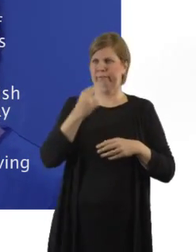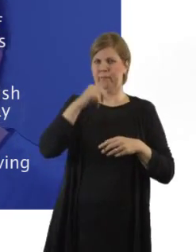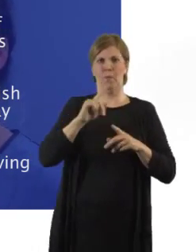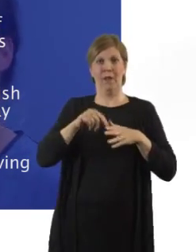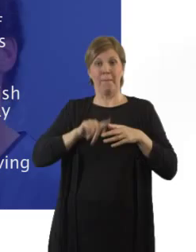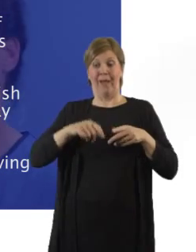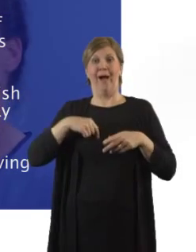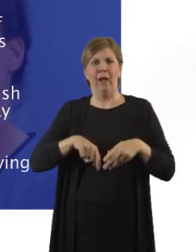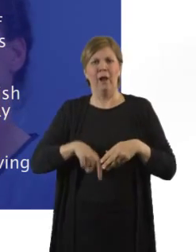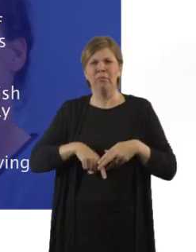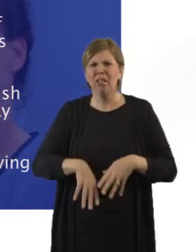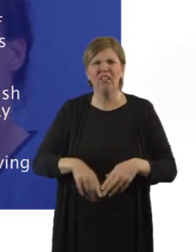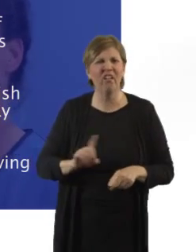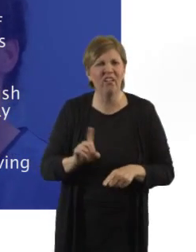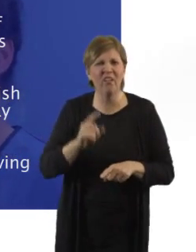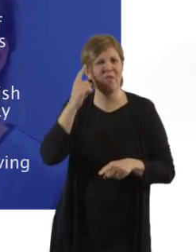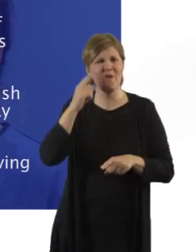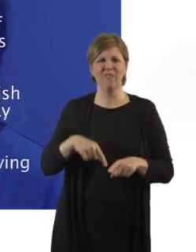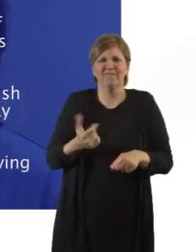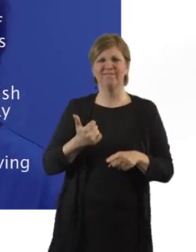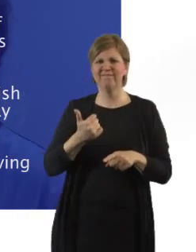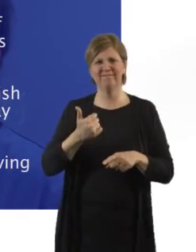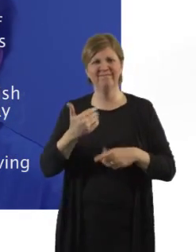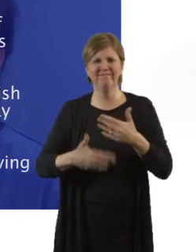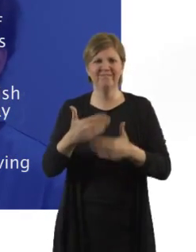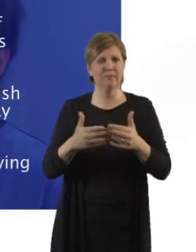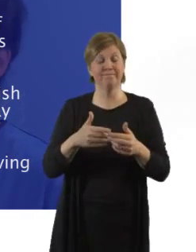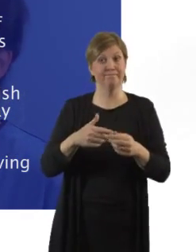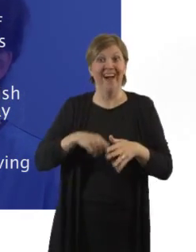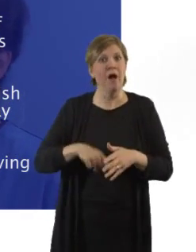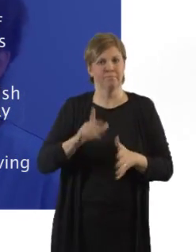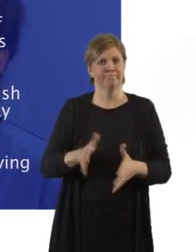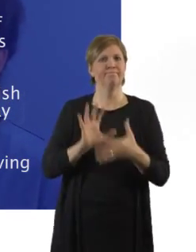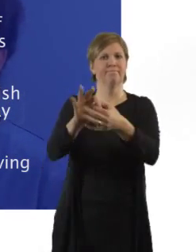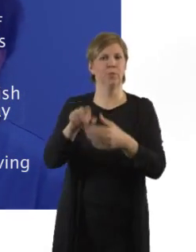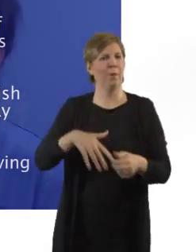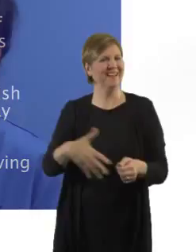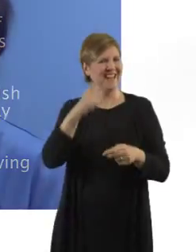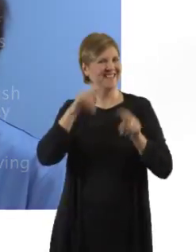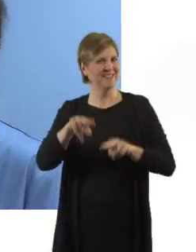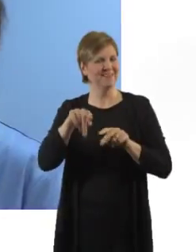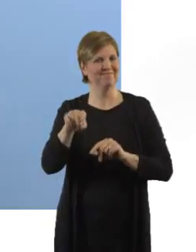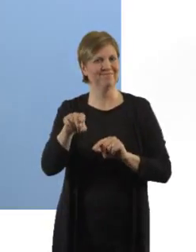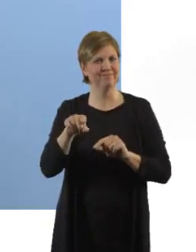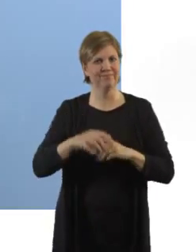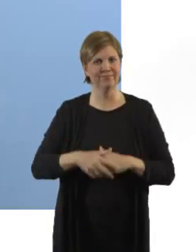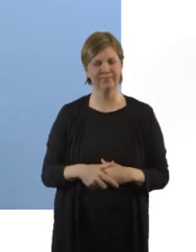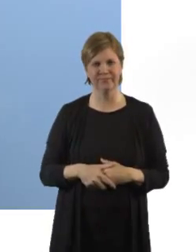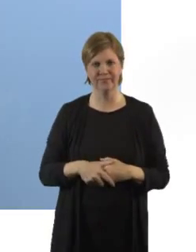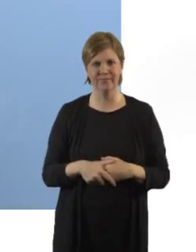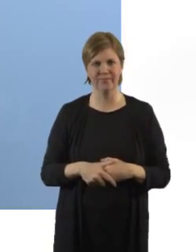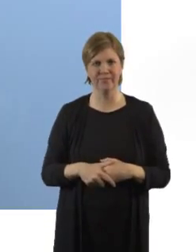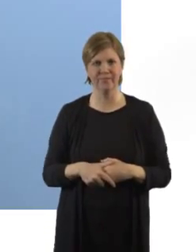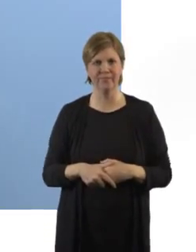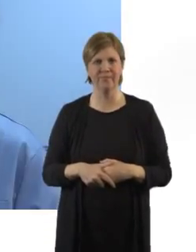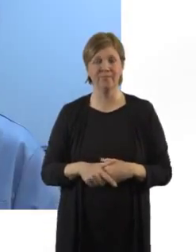over the course of several days. Show may not mean that you're in labour, as it can be several days between having a show and labour